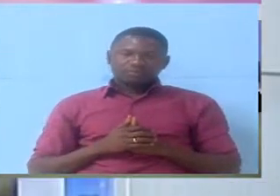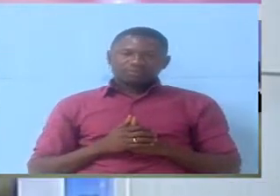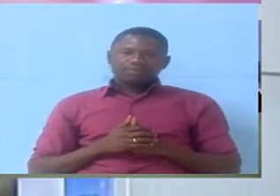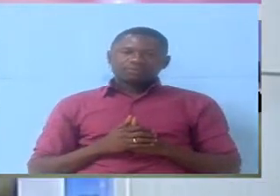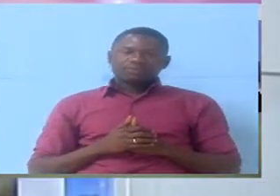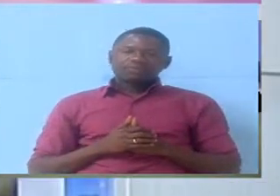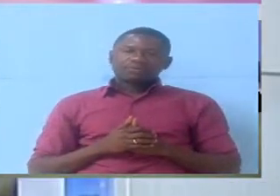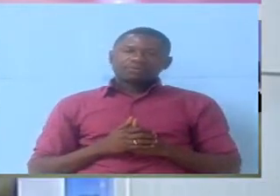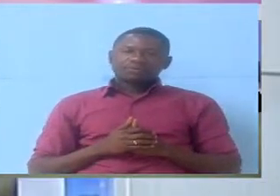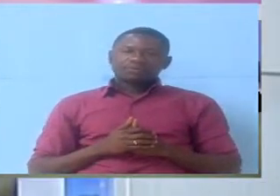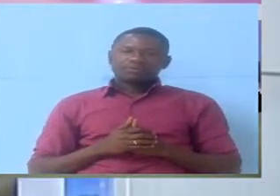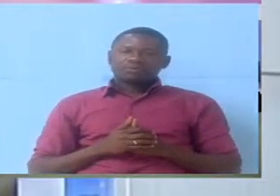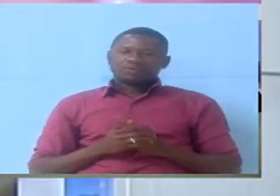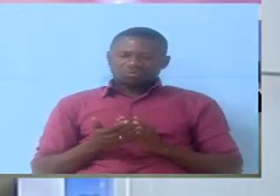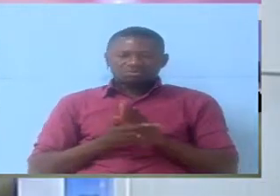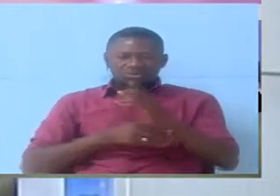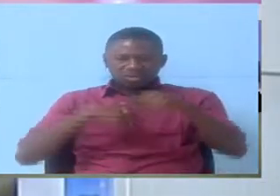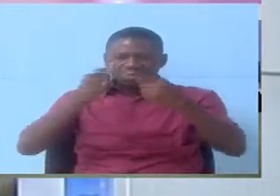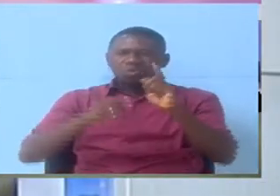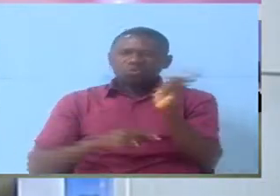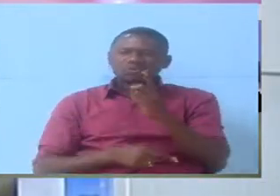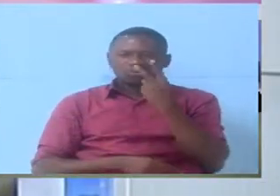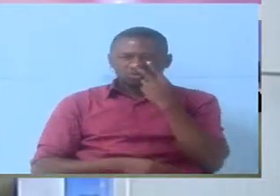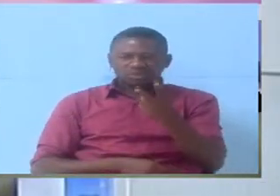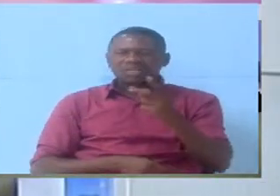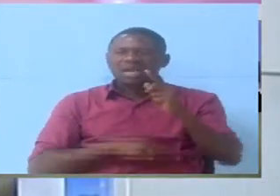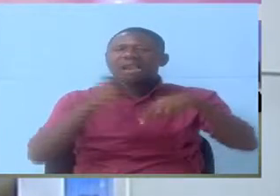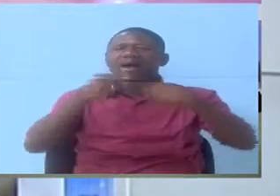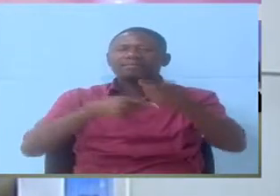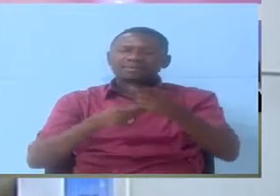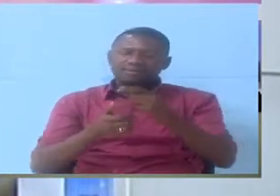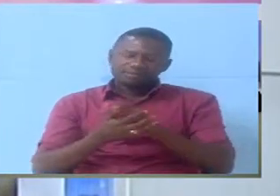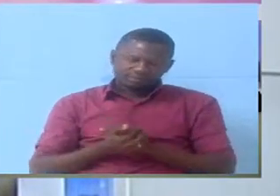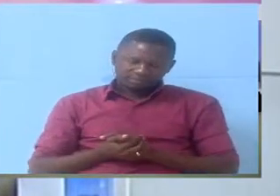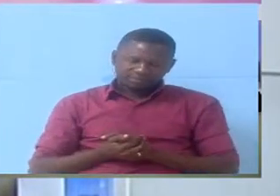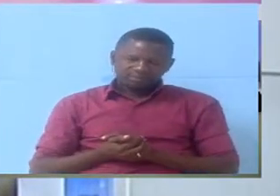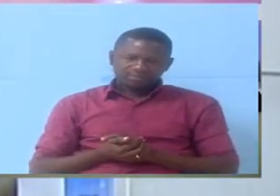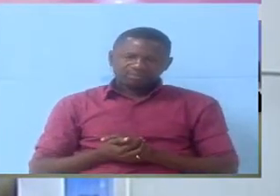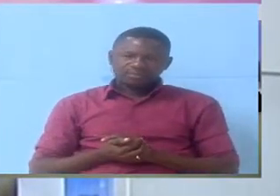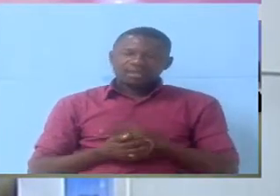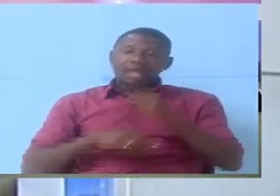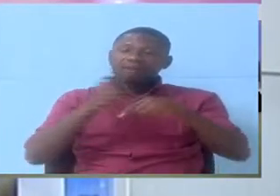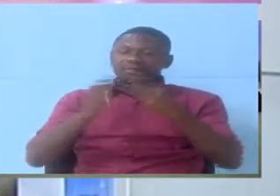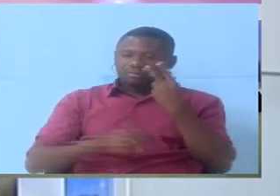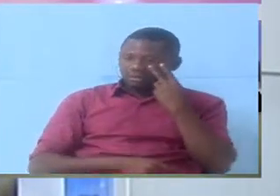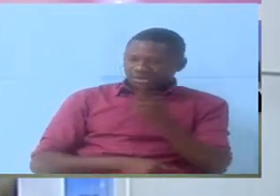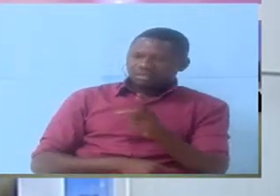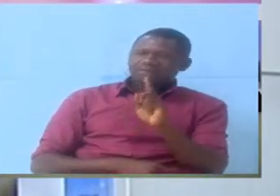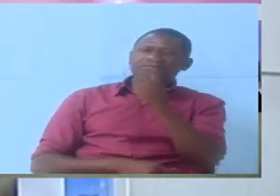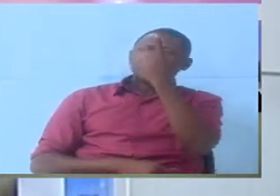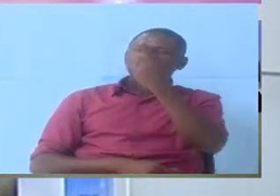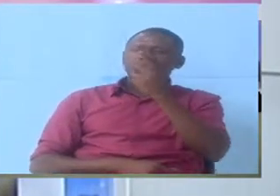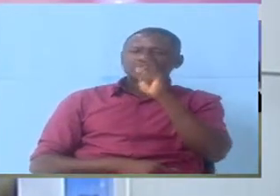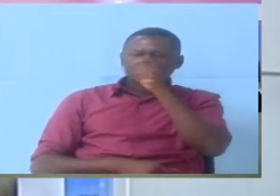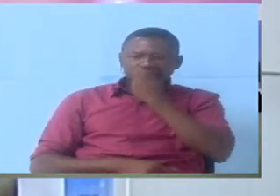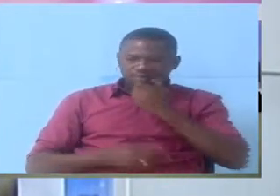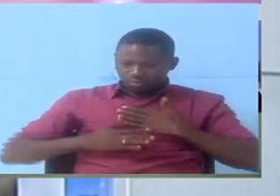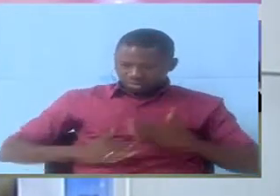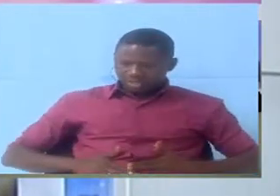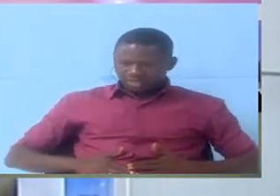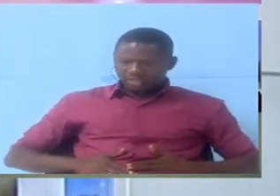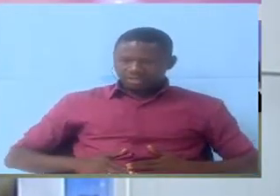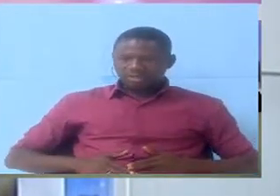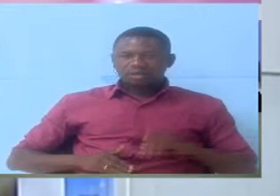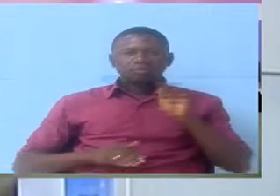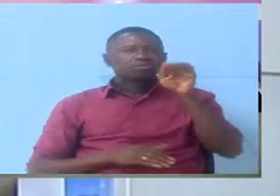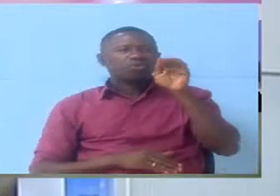kone. So after discovering the first body, I called the cameraman. Biringa fure foloje nganata la kumandi. I told him